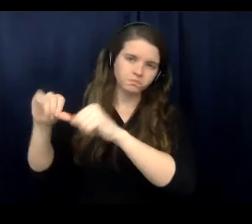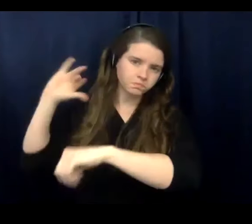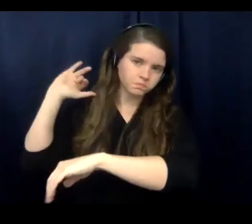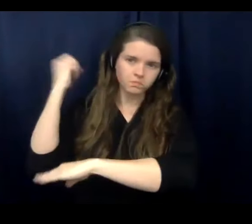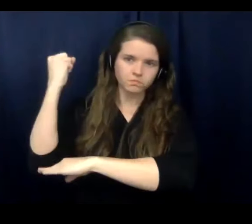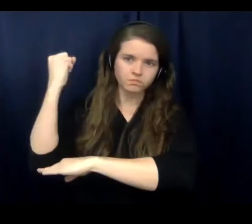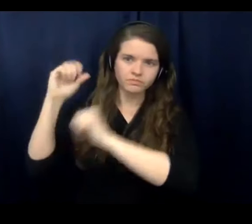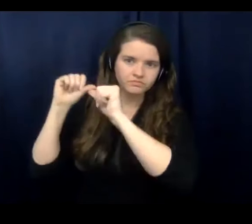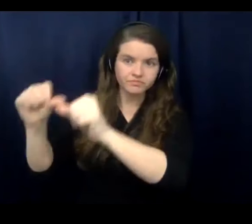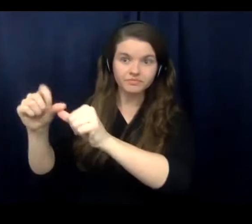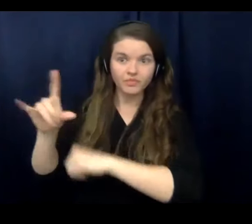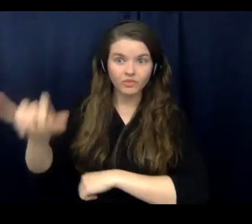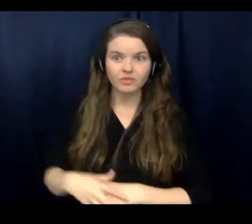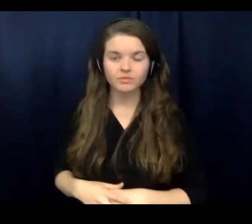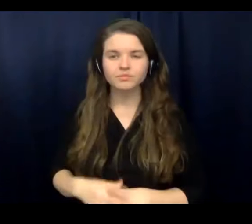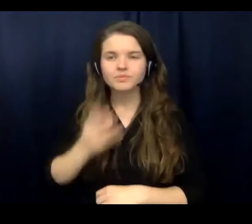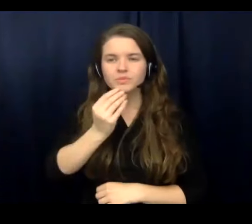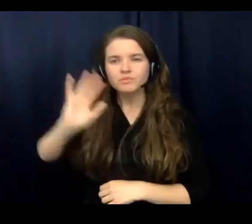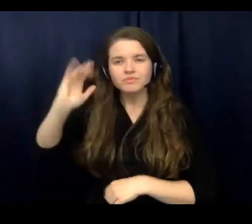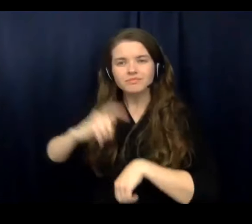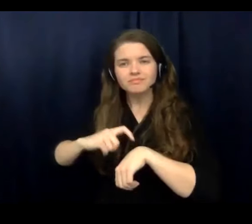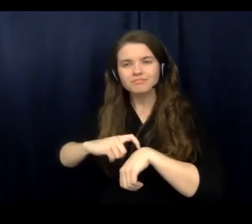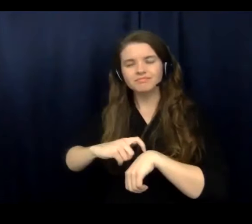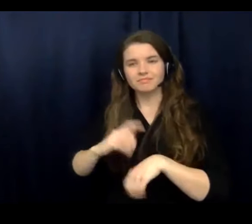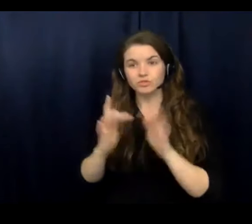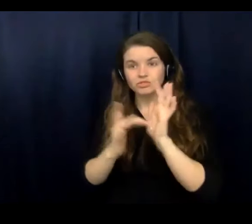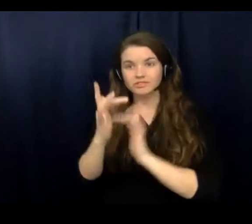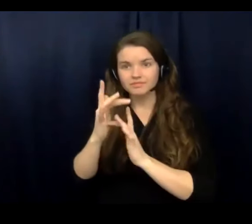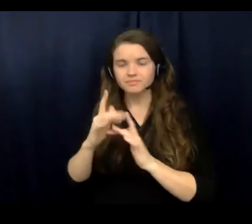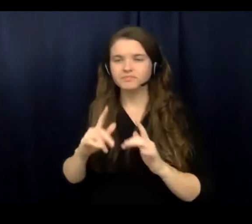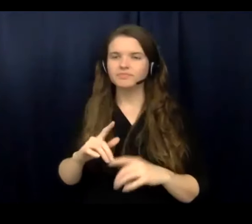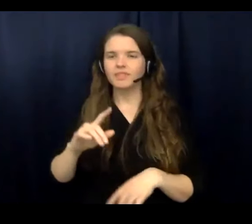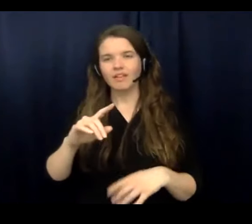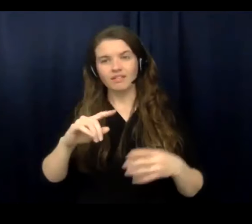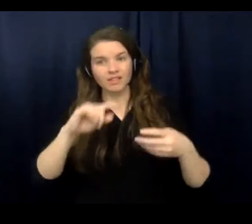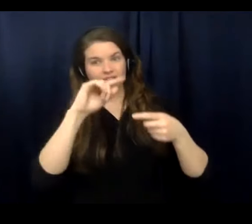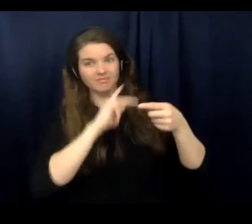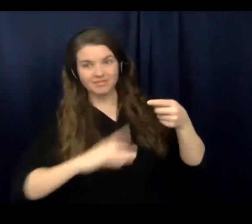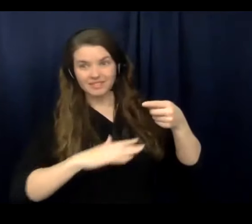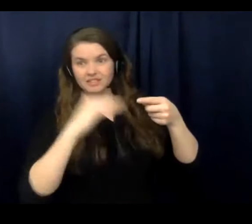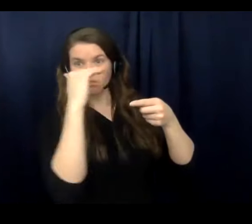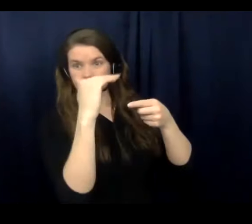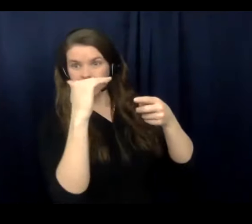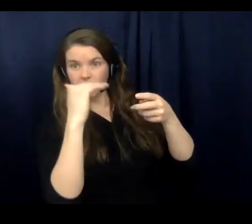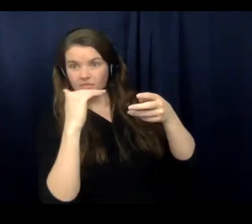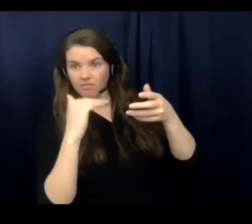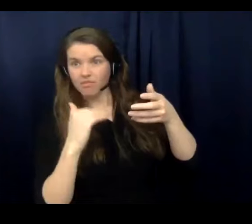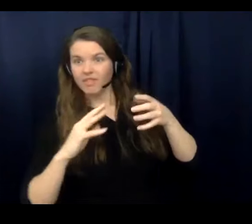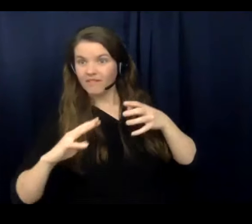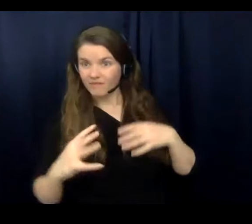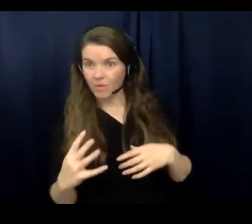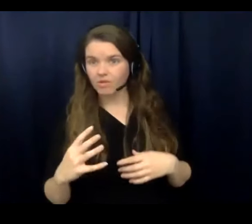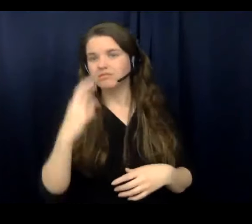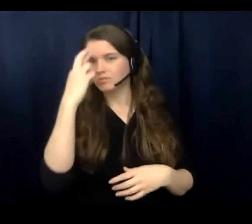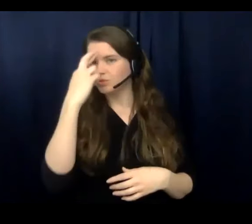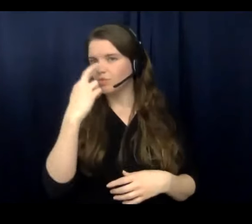Jews understood at the time of Jesus that the fourth kingdom that was described here in Daniel's vision was the Roman Empire.